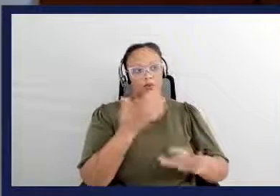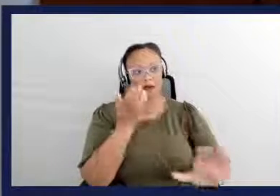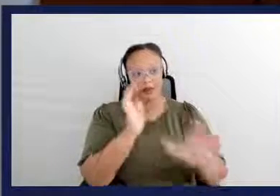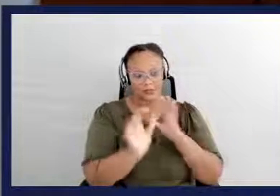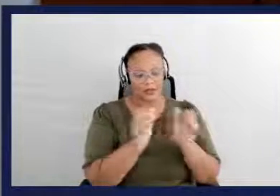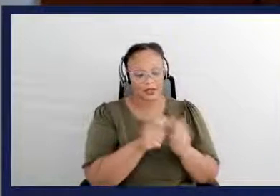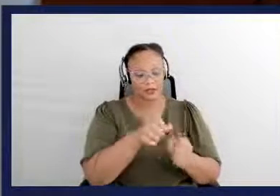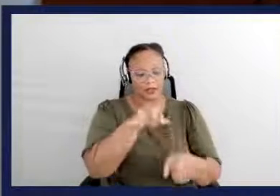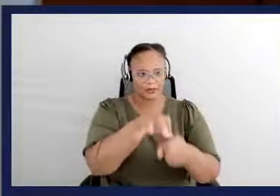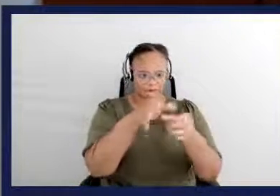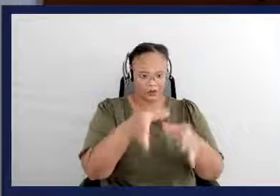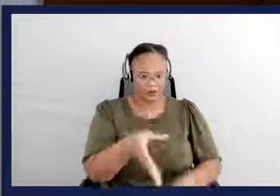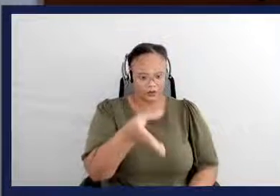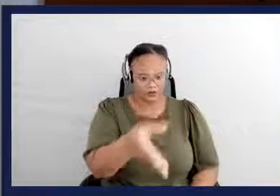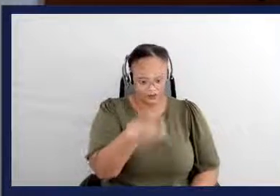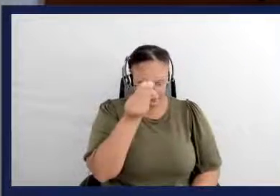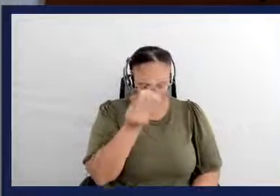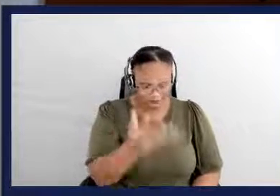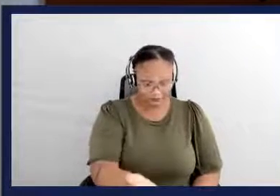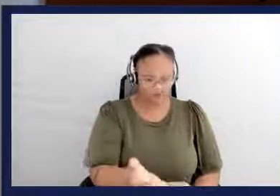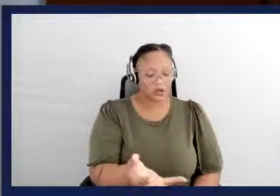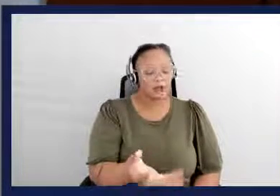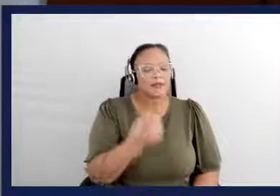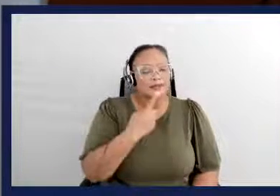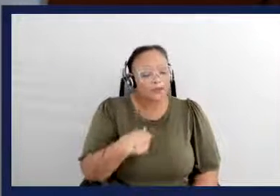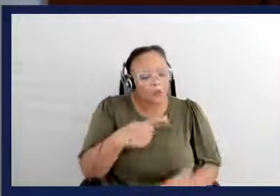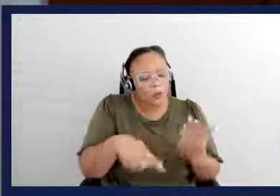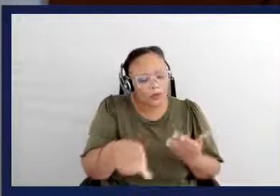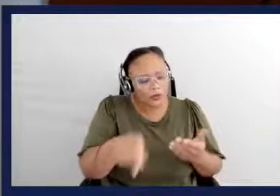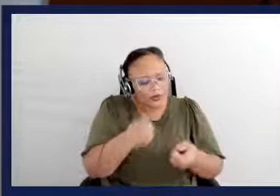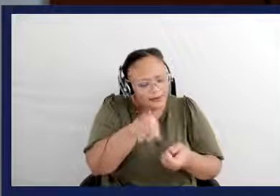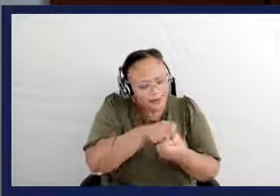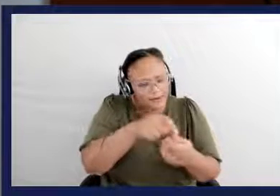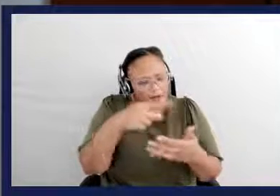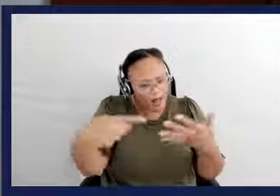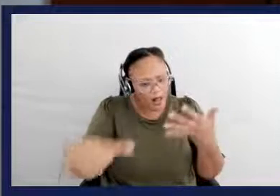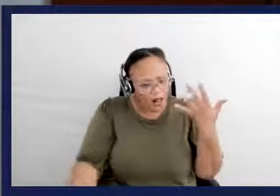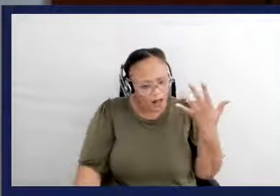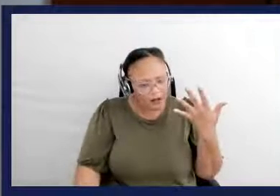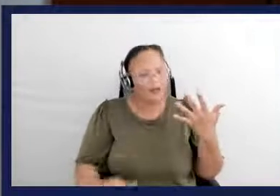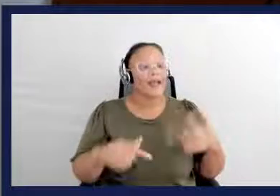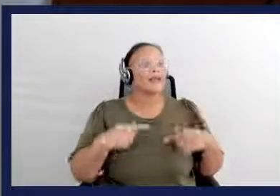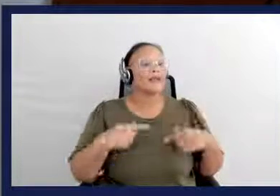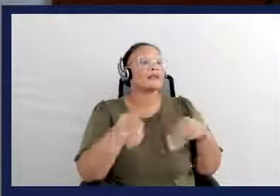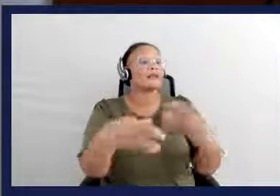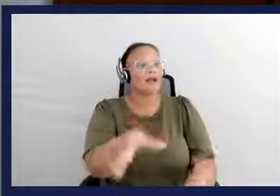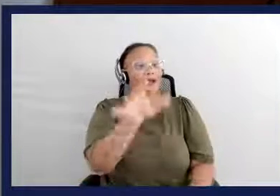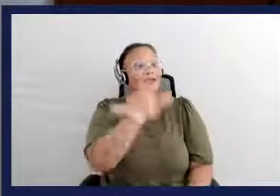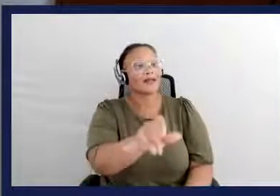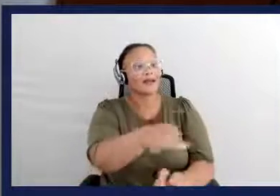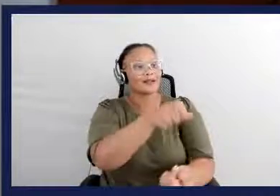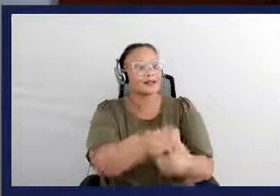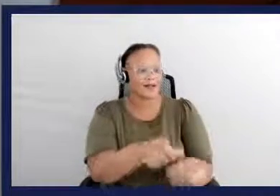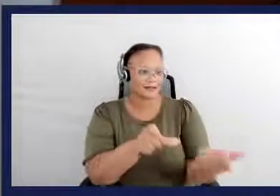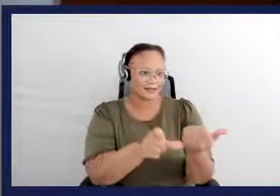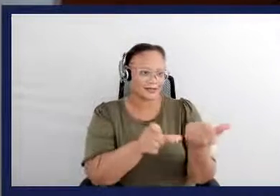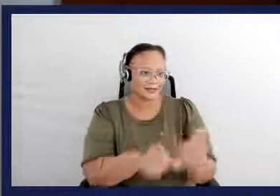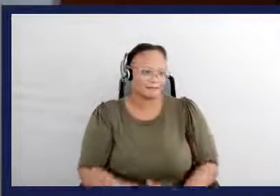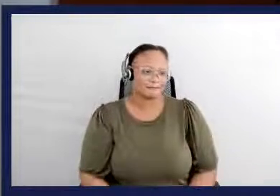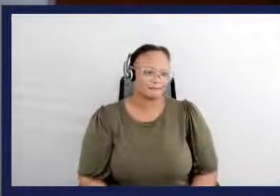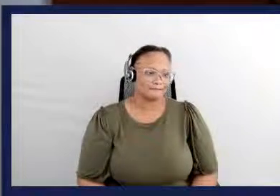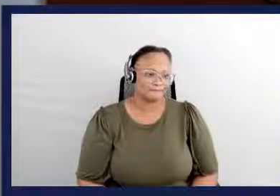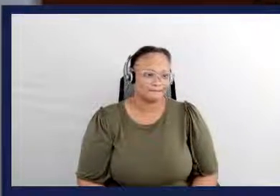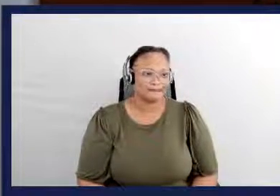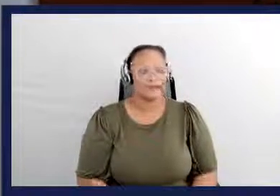voter and then allowing them to guide us through the assistance that we would be providing. So in addition to assistance, we do